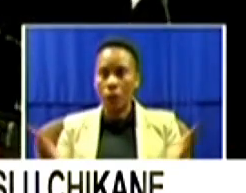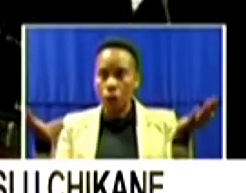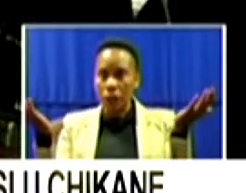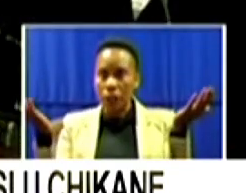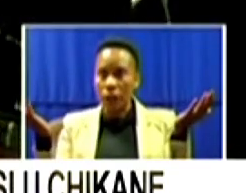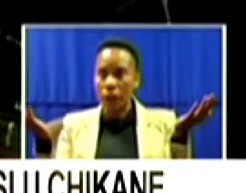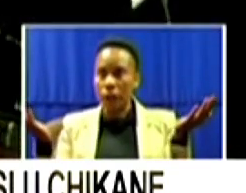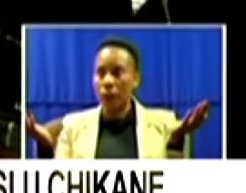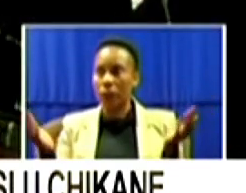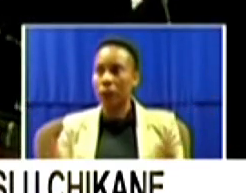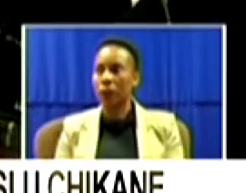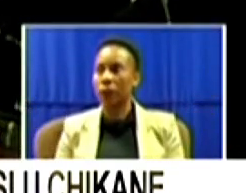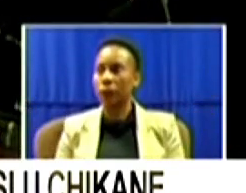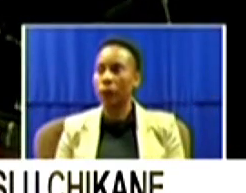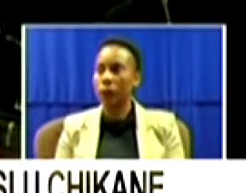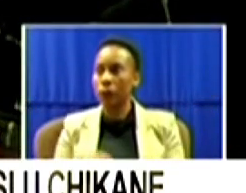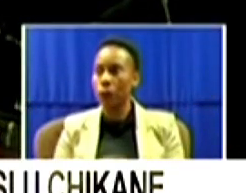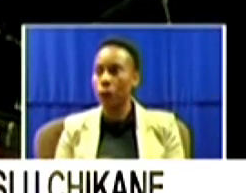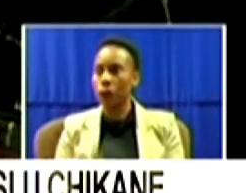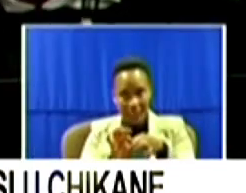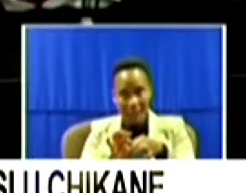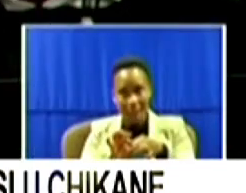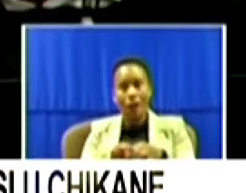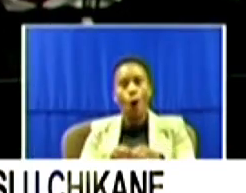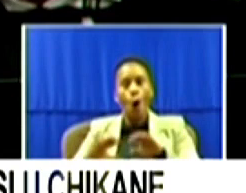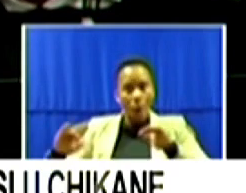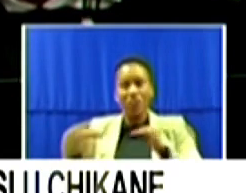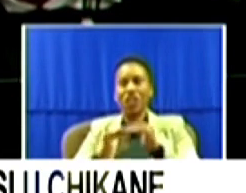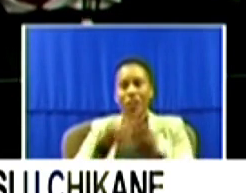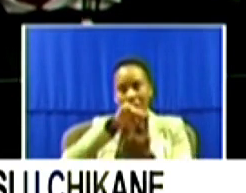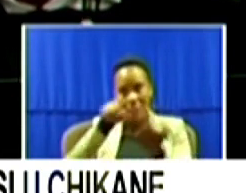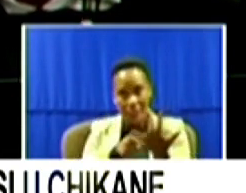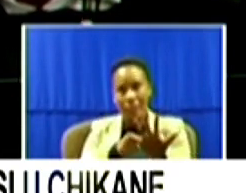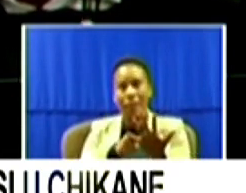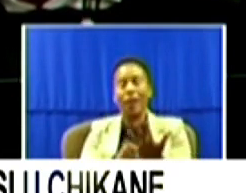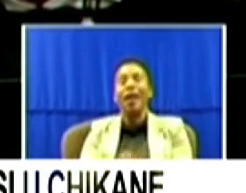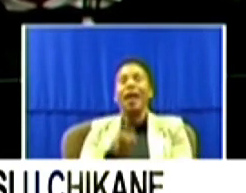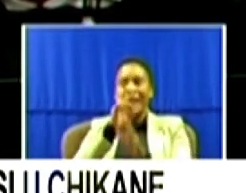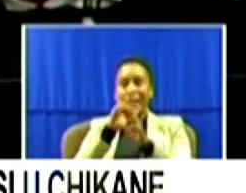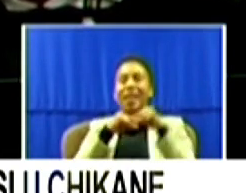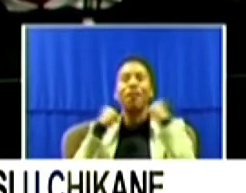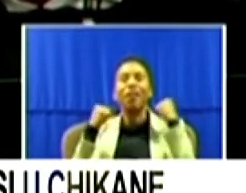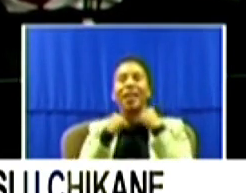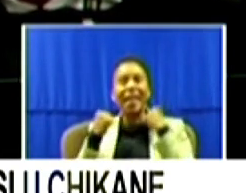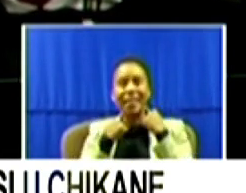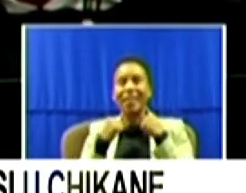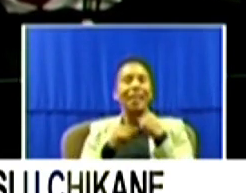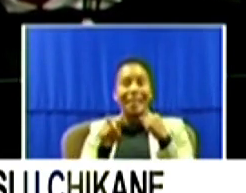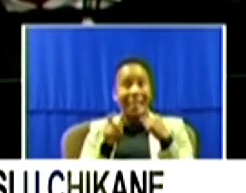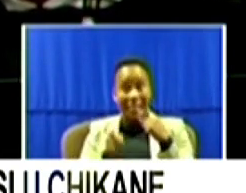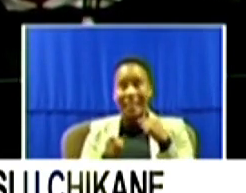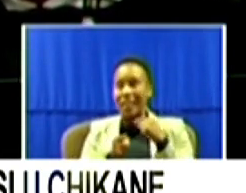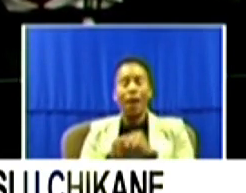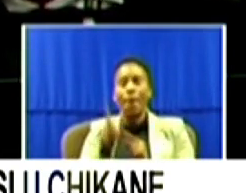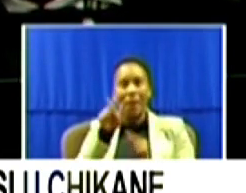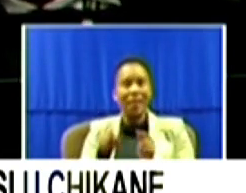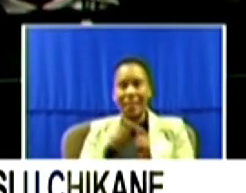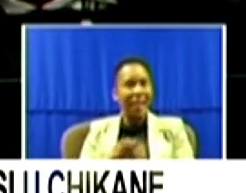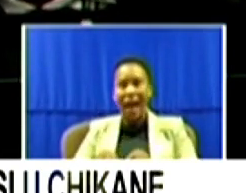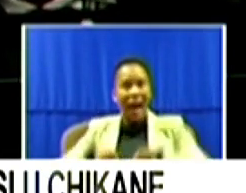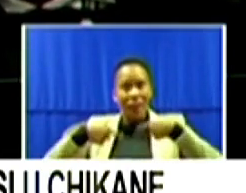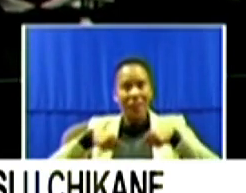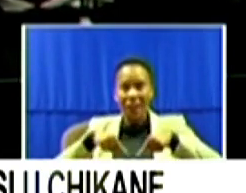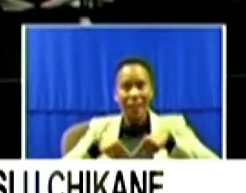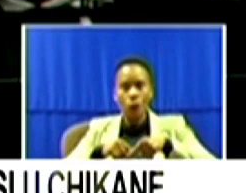ezinqumweni azozithatha. Reverend Chikane is one person who is not afraid to challenge